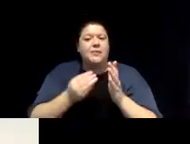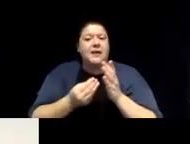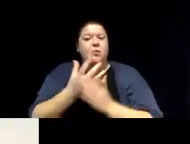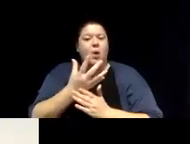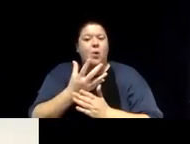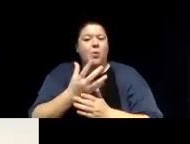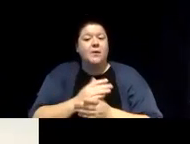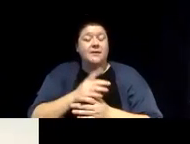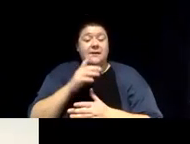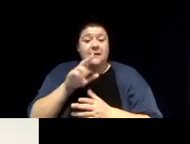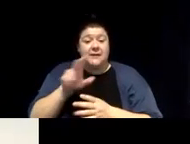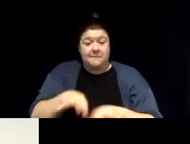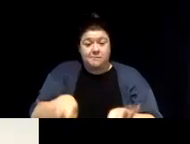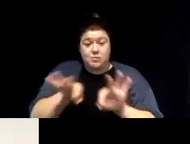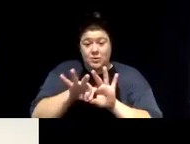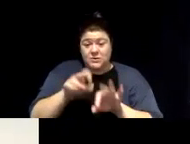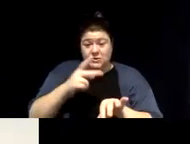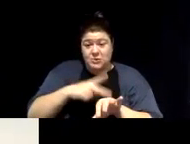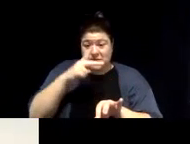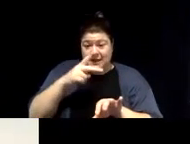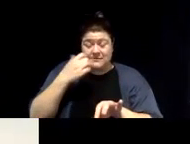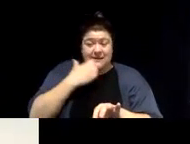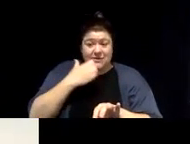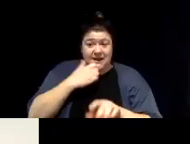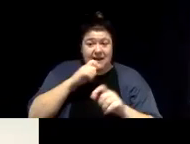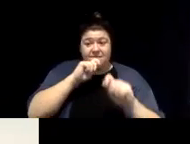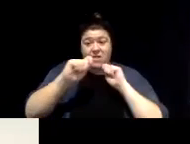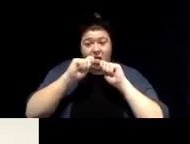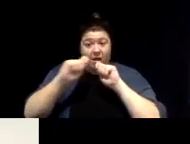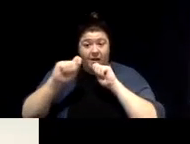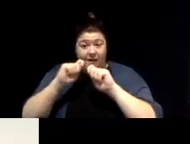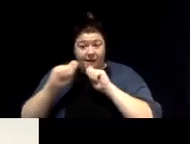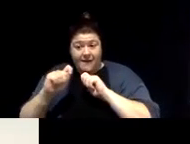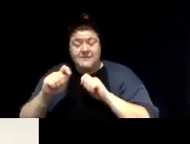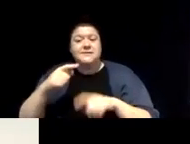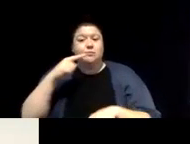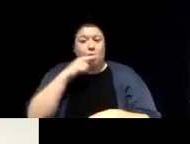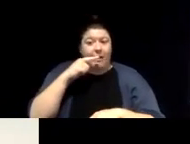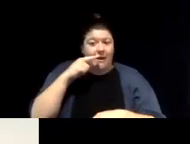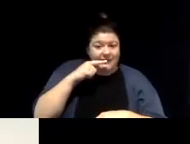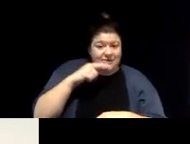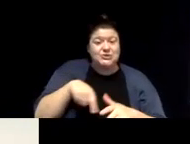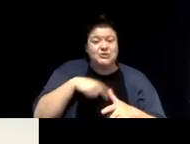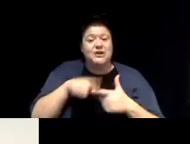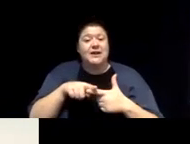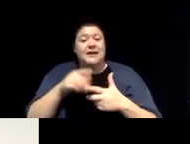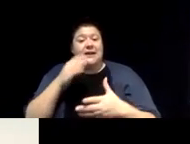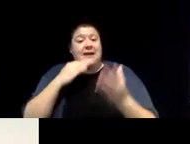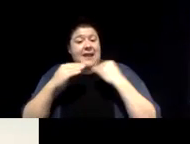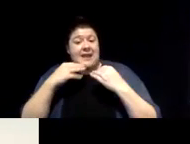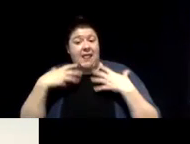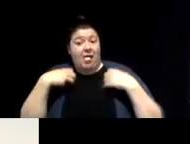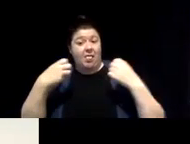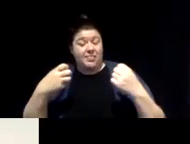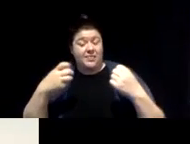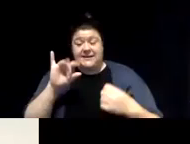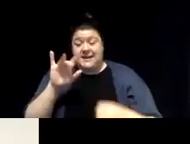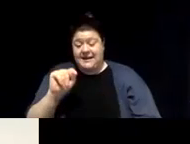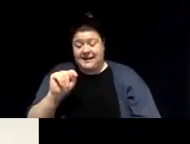your teeth at least twice a day, floss daily, eat a healthy diet, limit the number of snacks between meals,